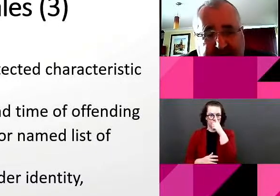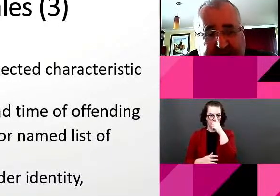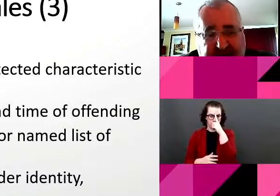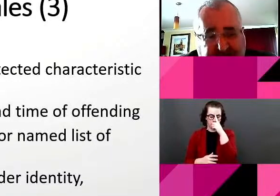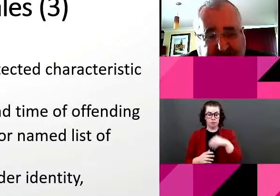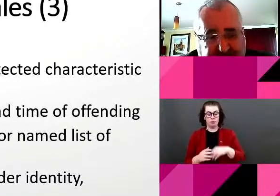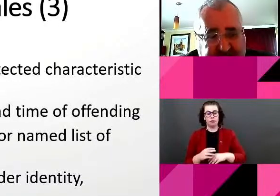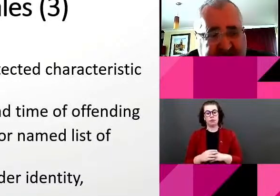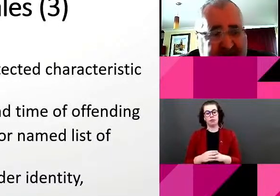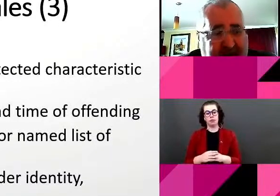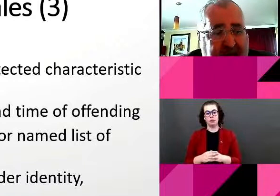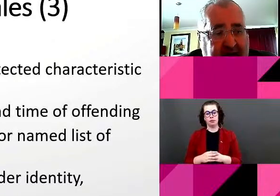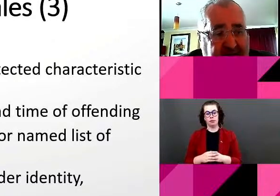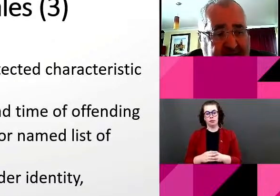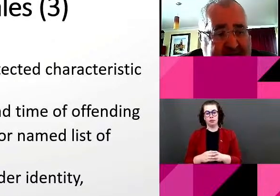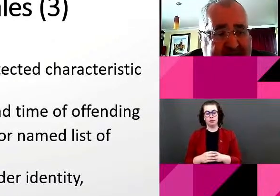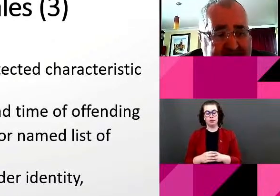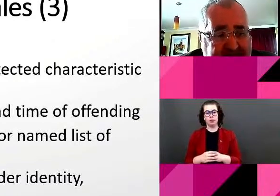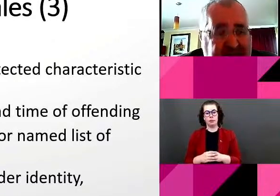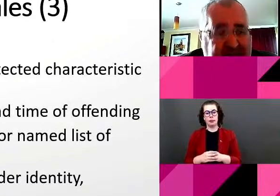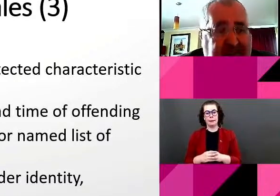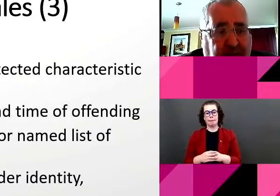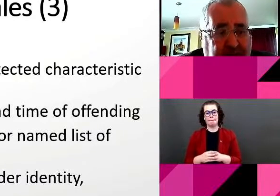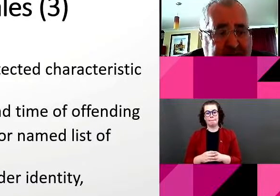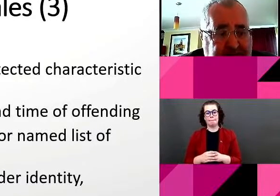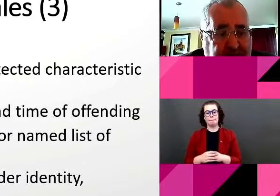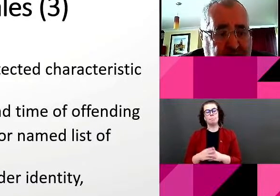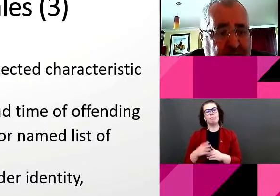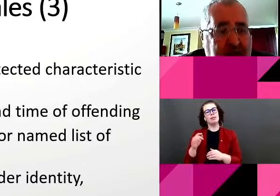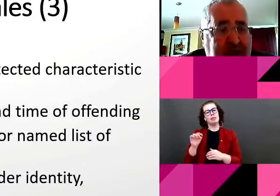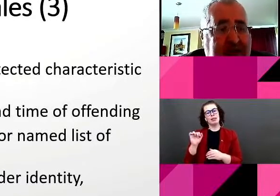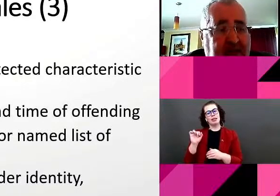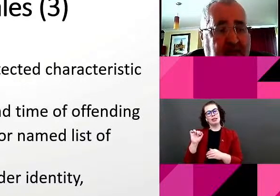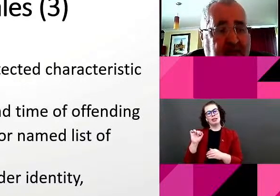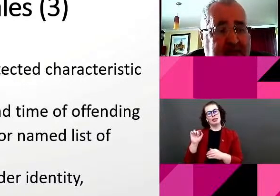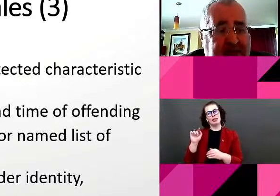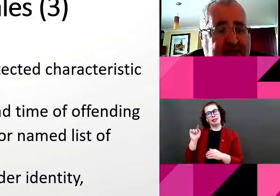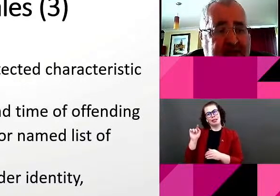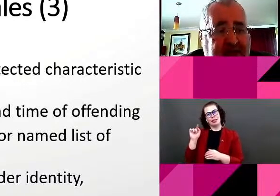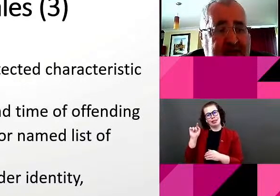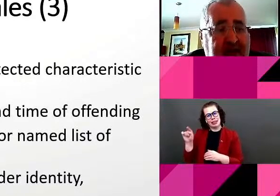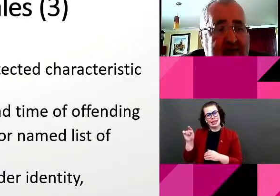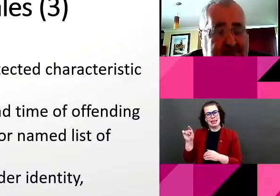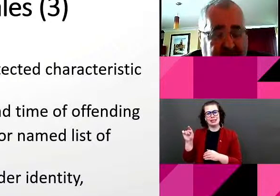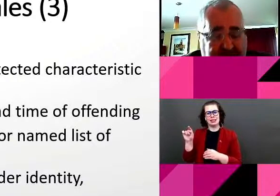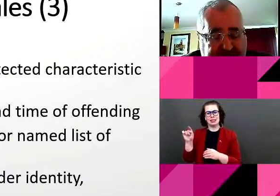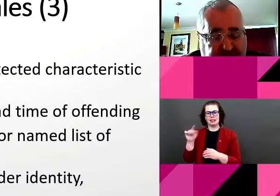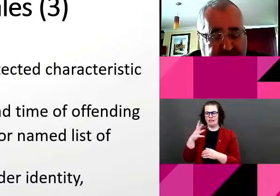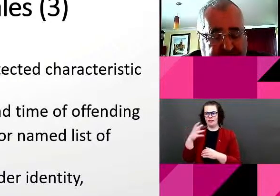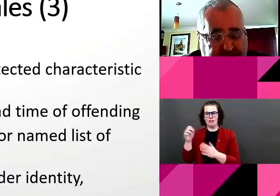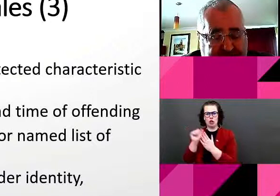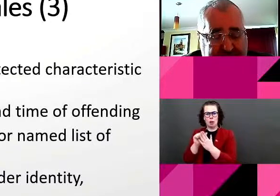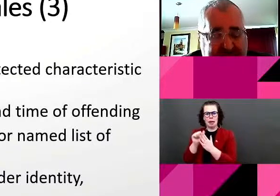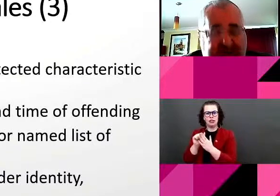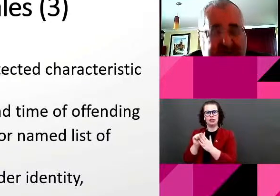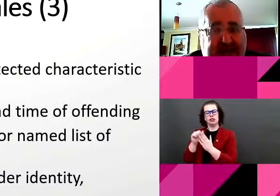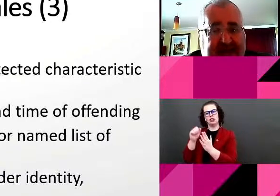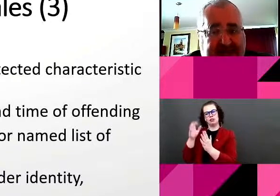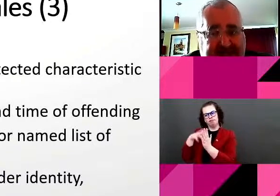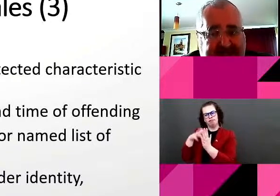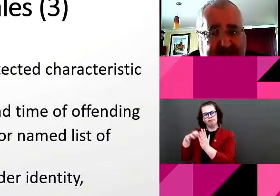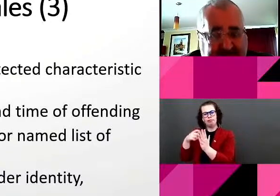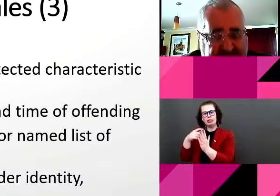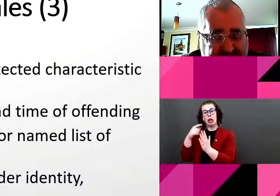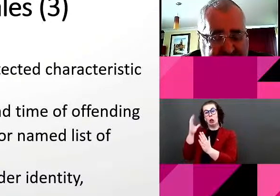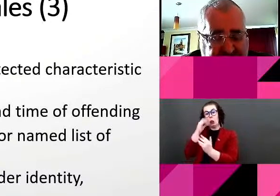the indications would seem to point to the Law Commission perhaps going to recommend that